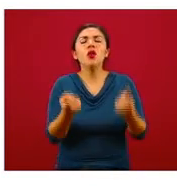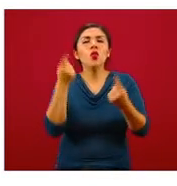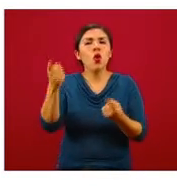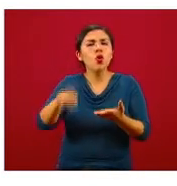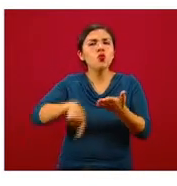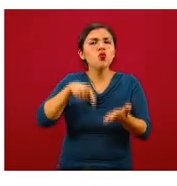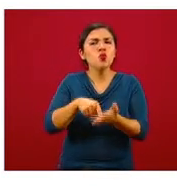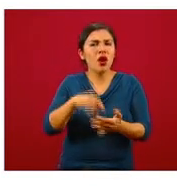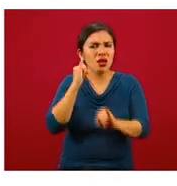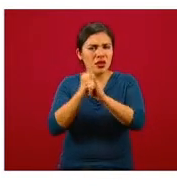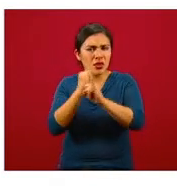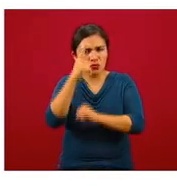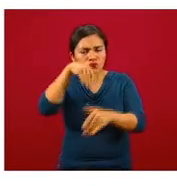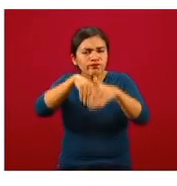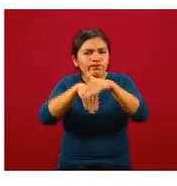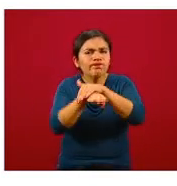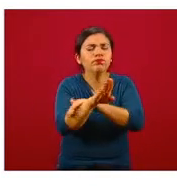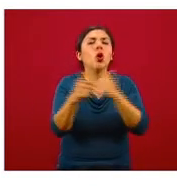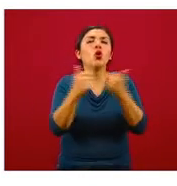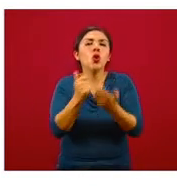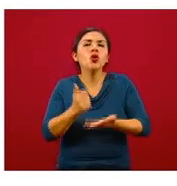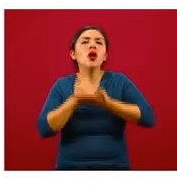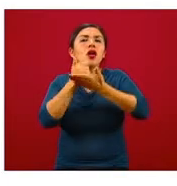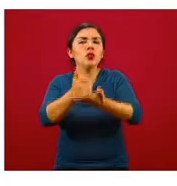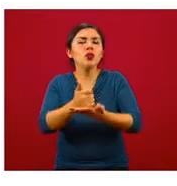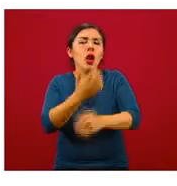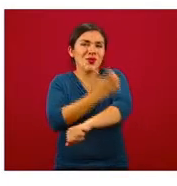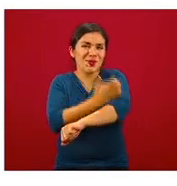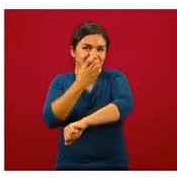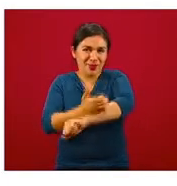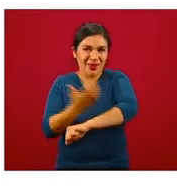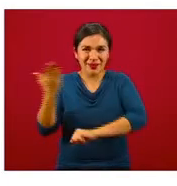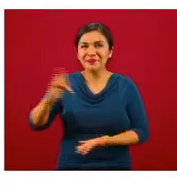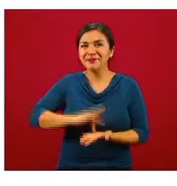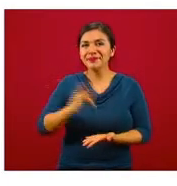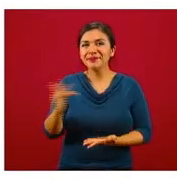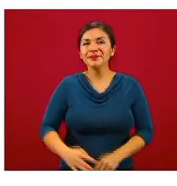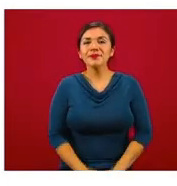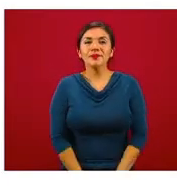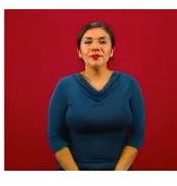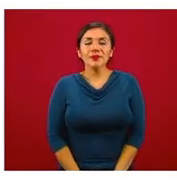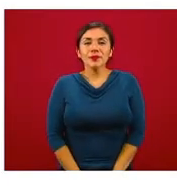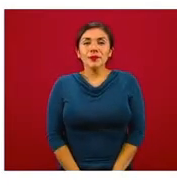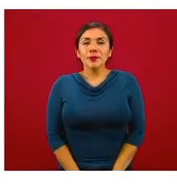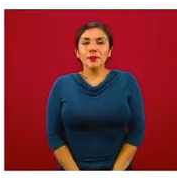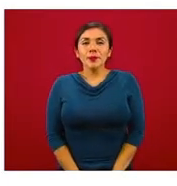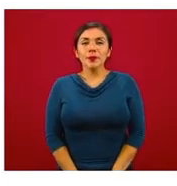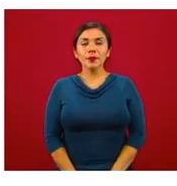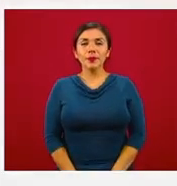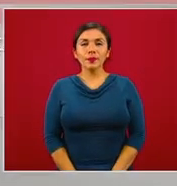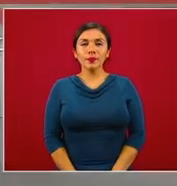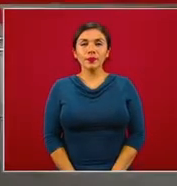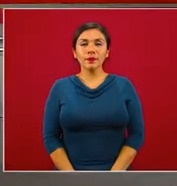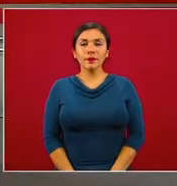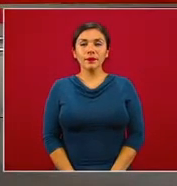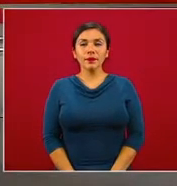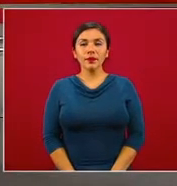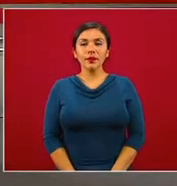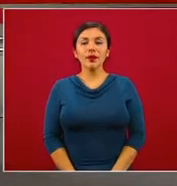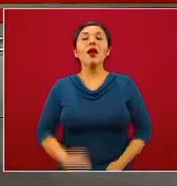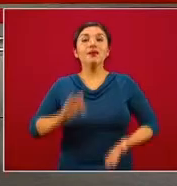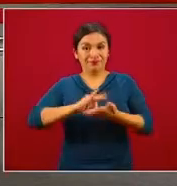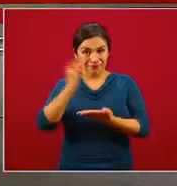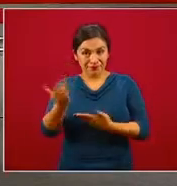coronavirus.conacyt.mx. And then I'm going to ask Paola to give you a few examples of the